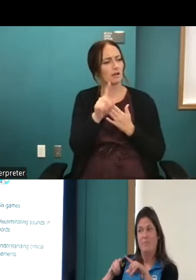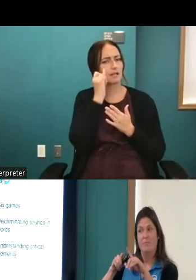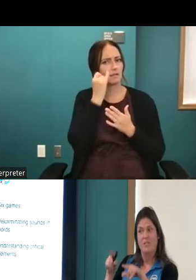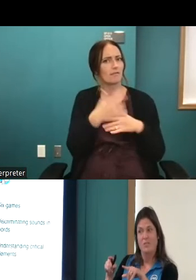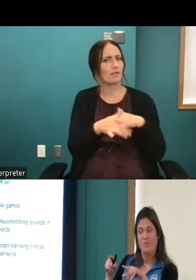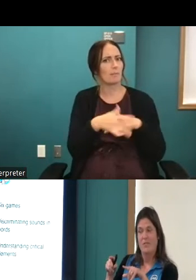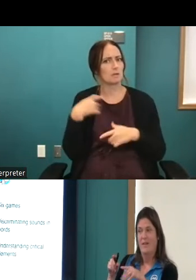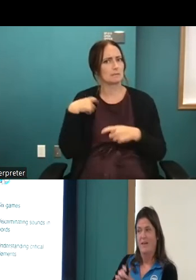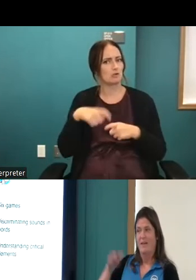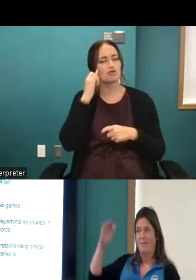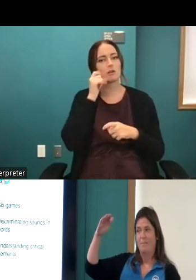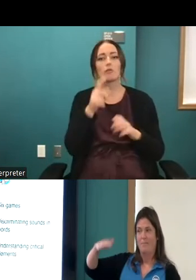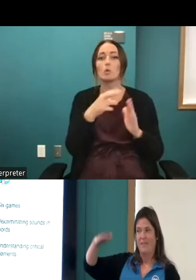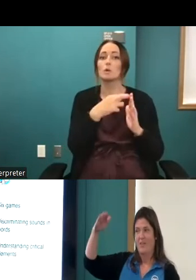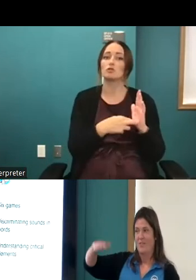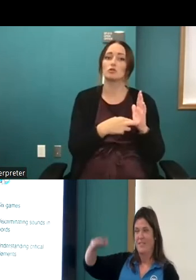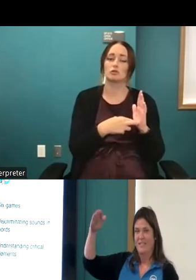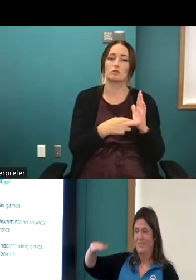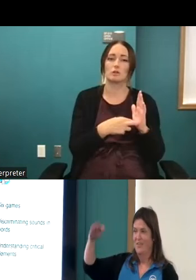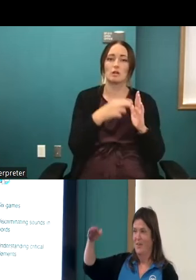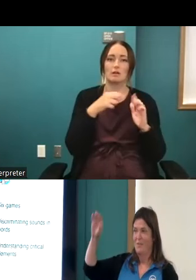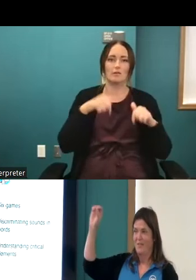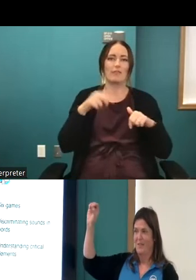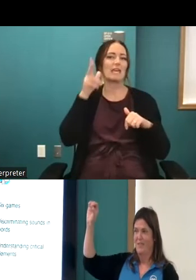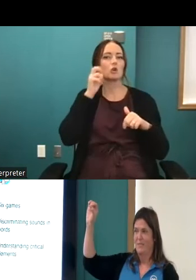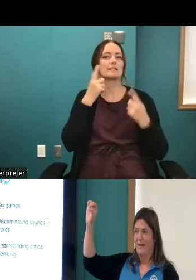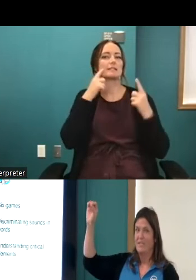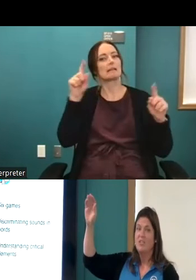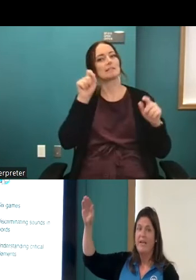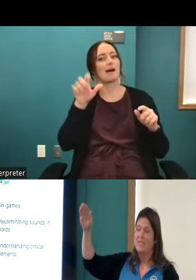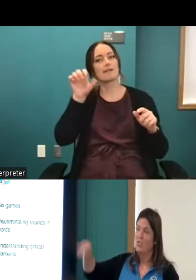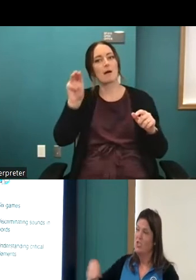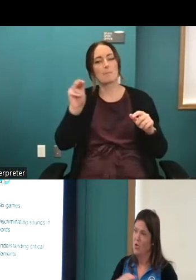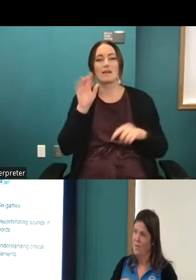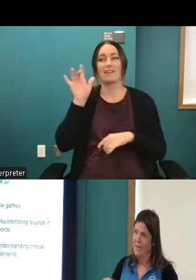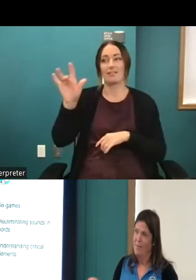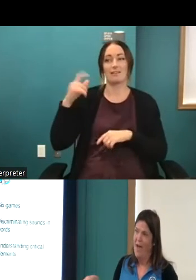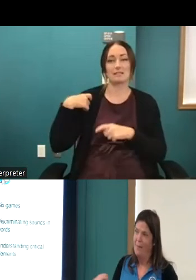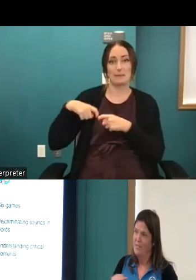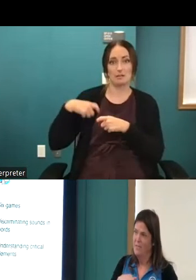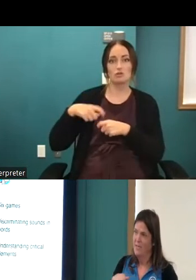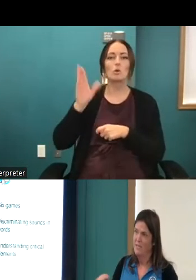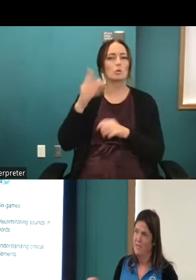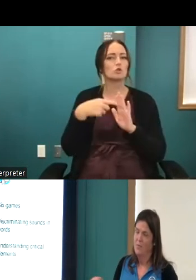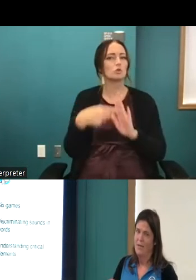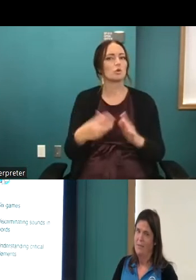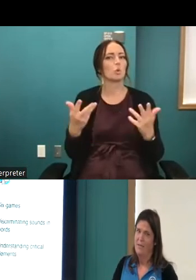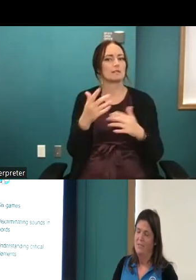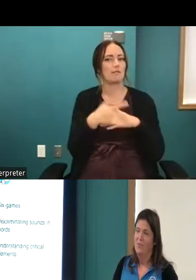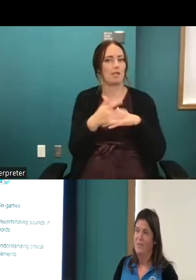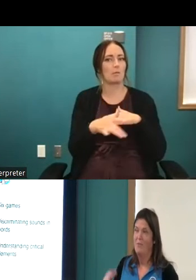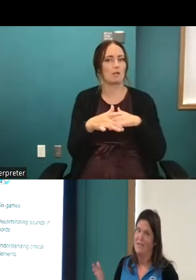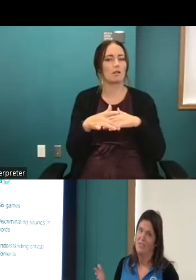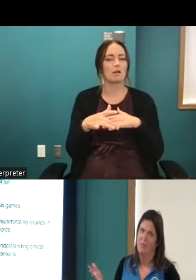If you register for the hearingsuccess.com and click on Spanish, it should show you what type of apps and things that they